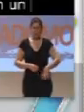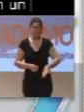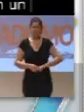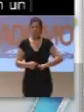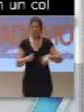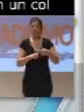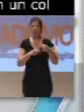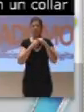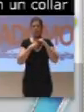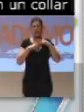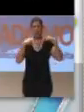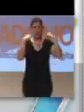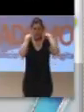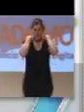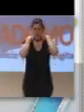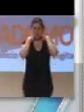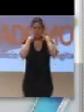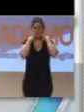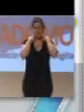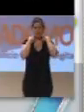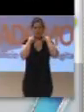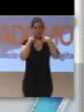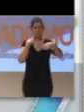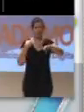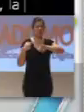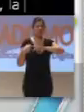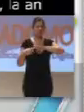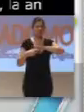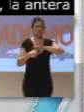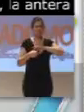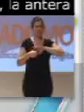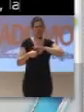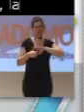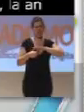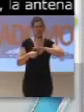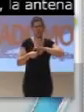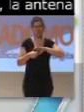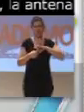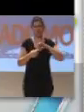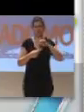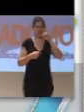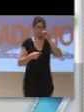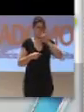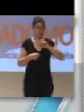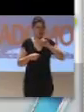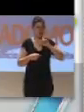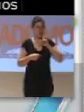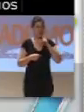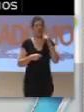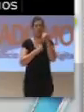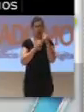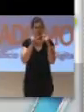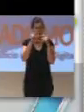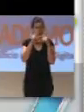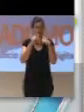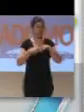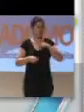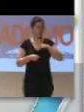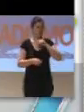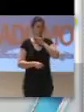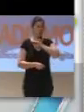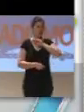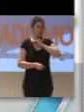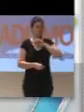receptor on the belt with a necklace such as this, and then one of the GPS on the other side that